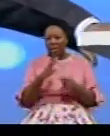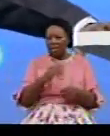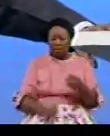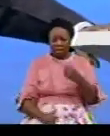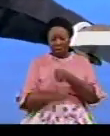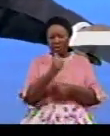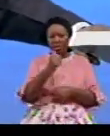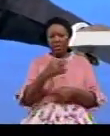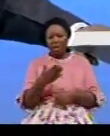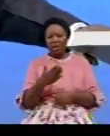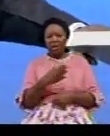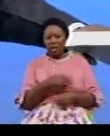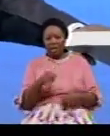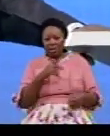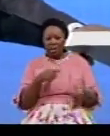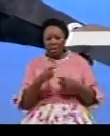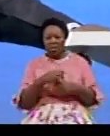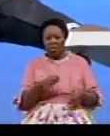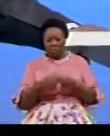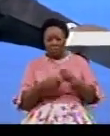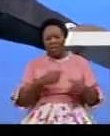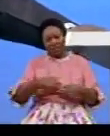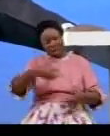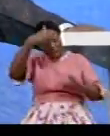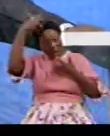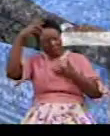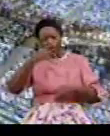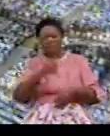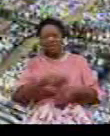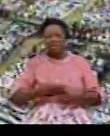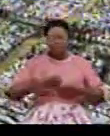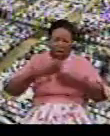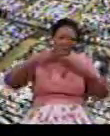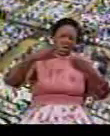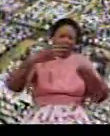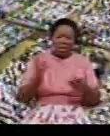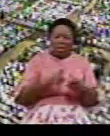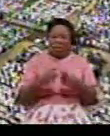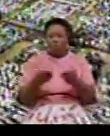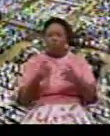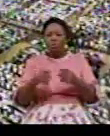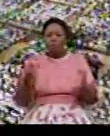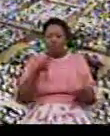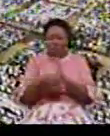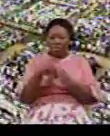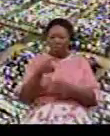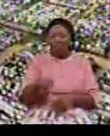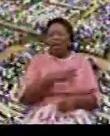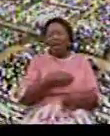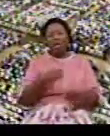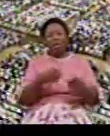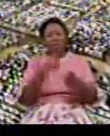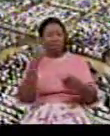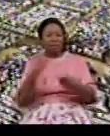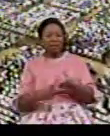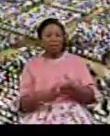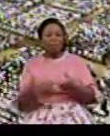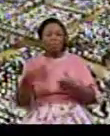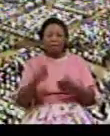done in Jesus' name. Running. And it wants to take your life. And then does it happen? The